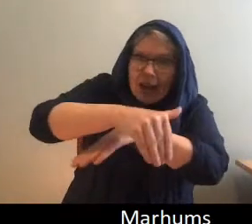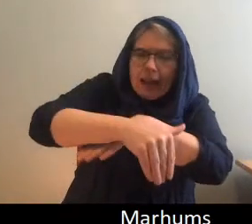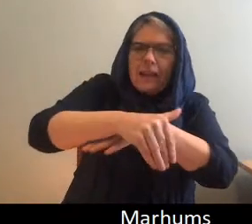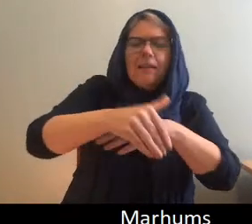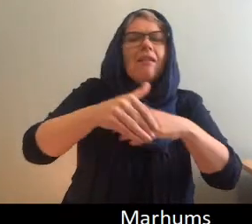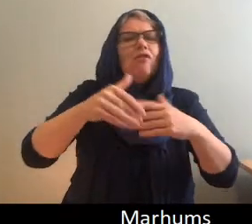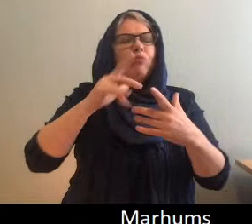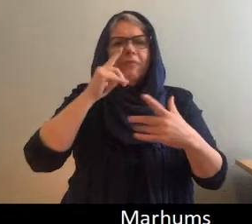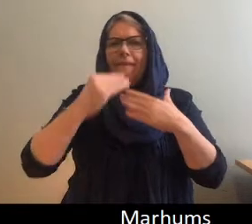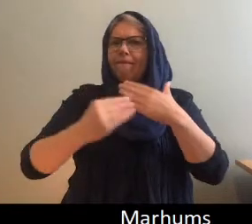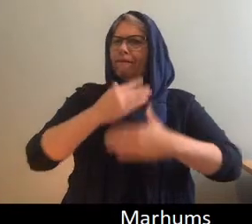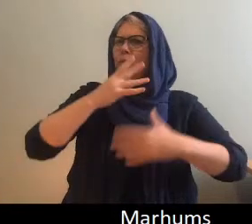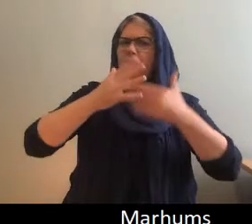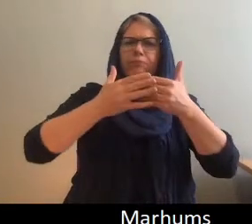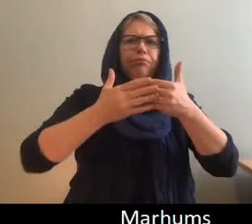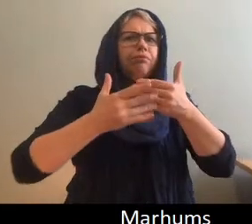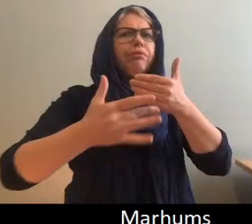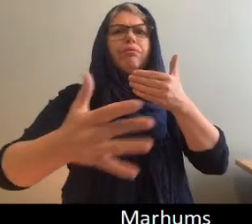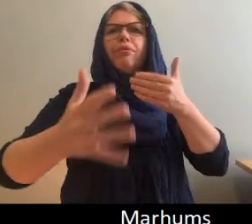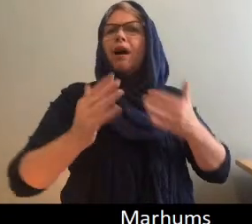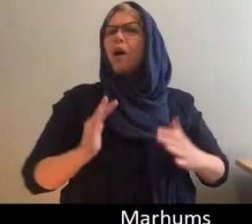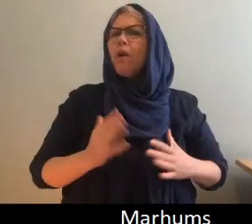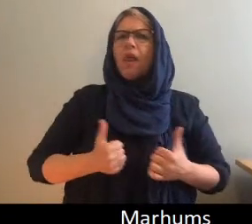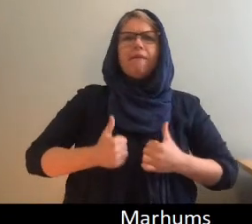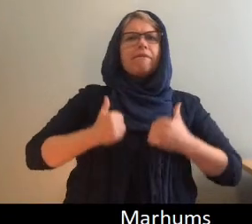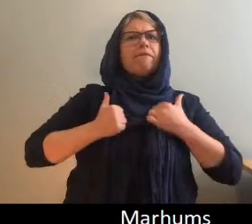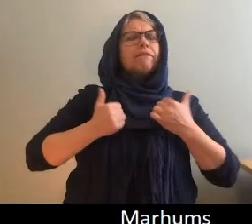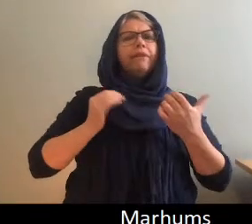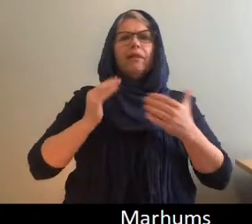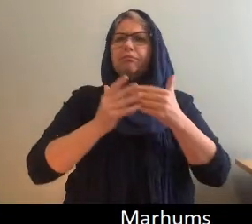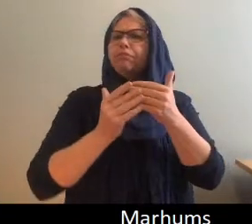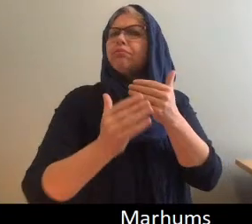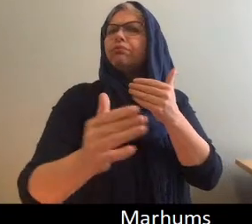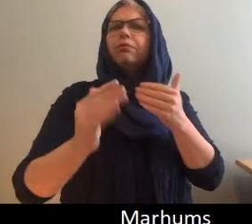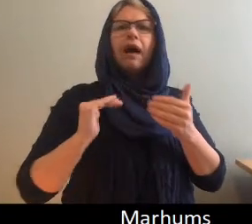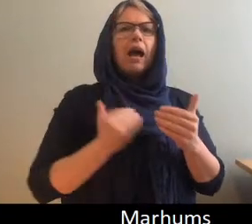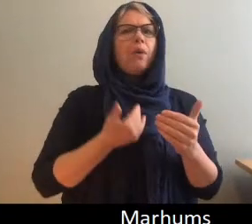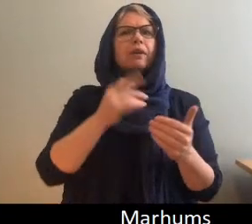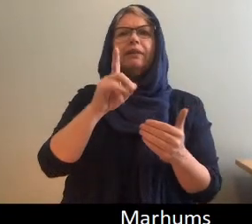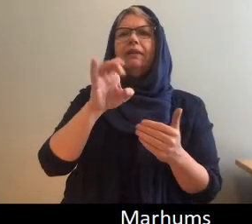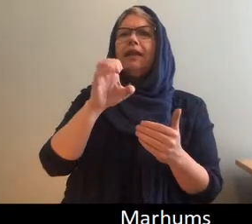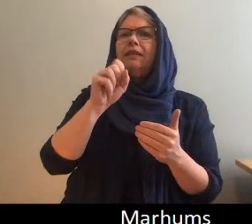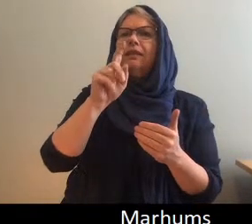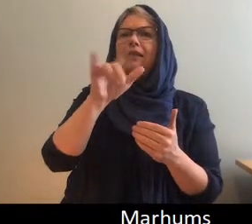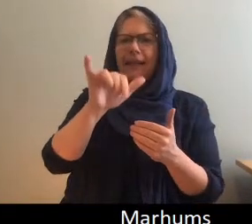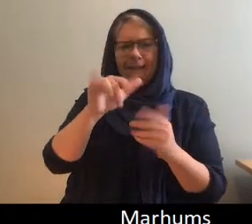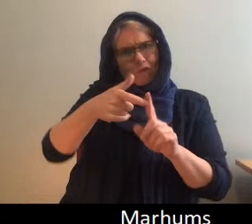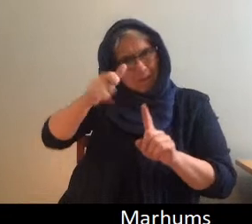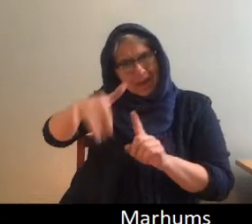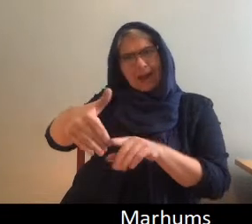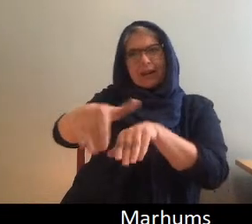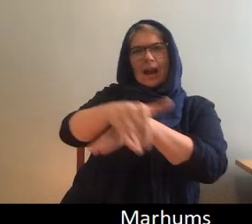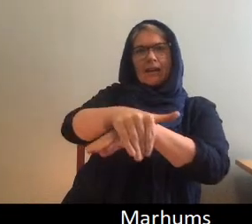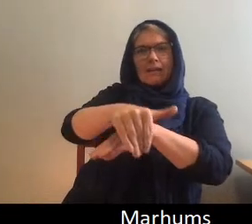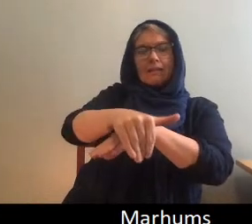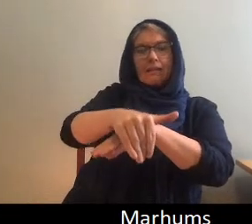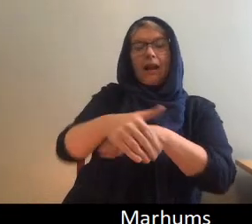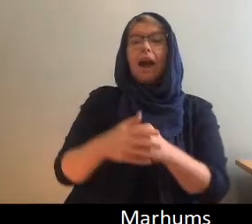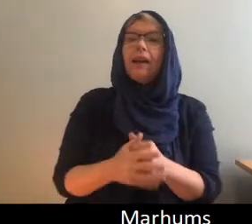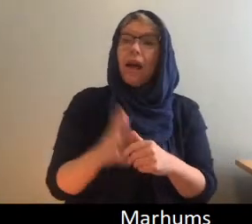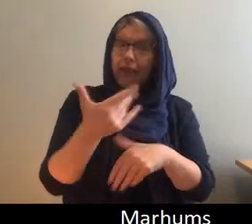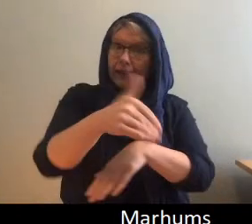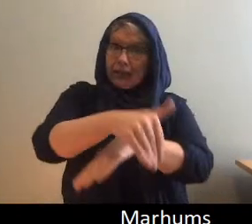of supplication, like Mifatihul Jinan, the book that is called the Keys to the